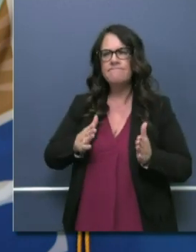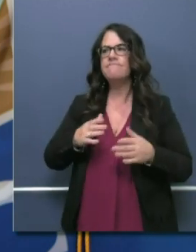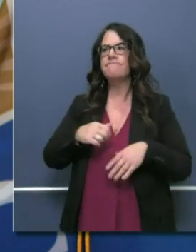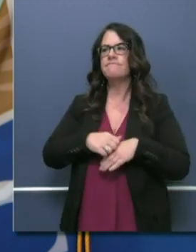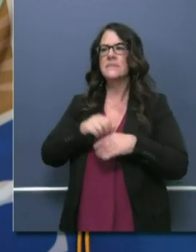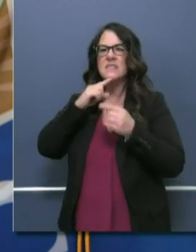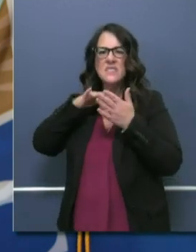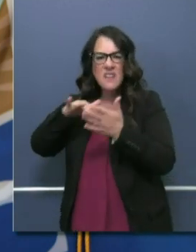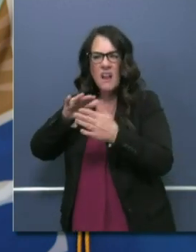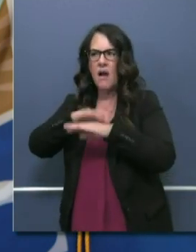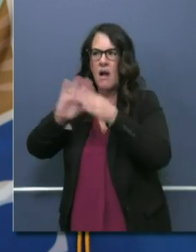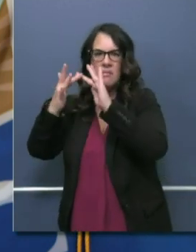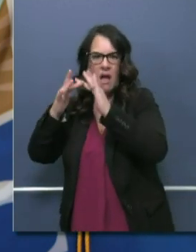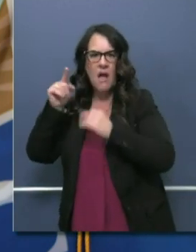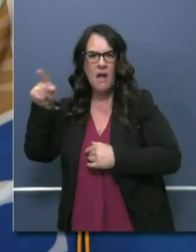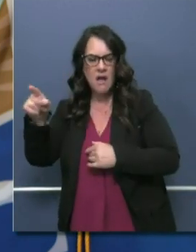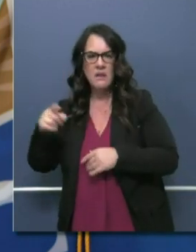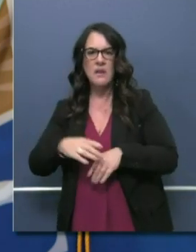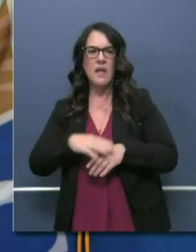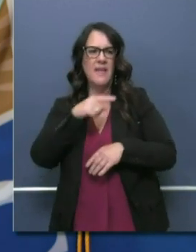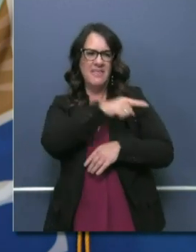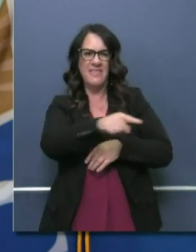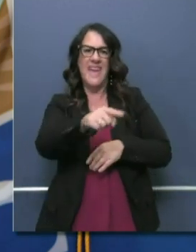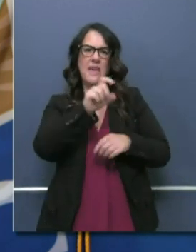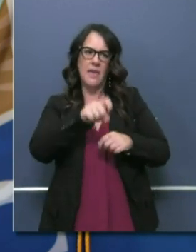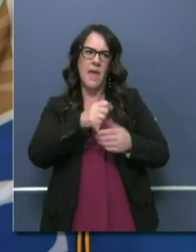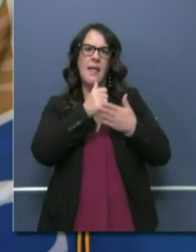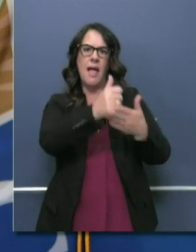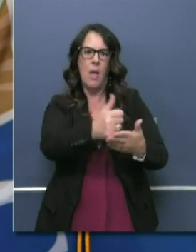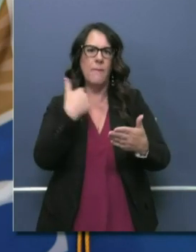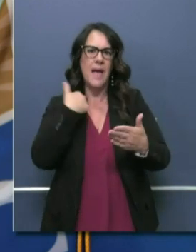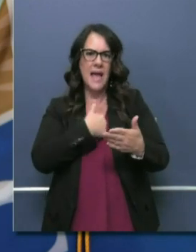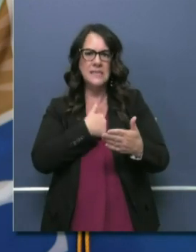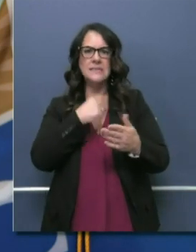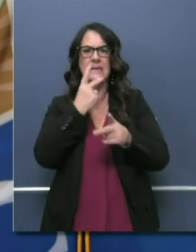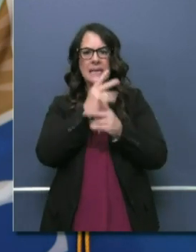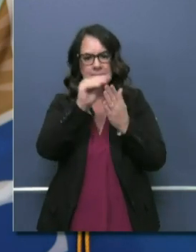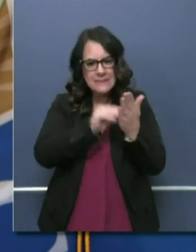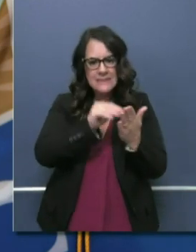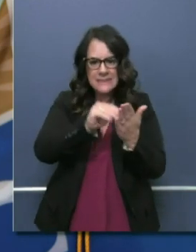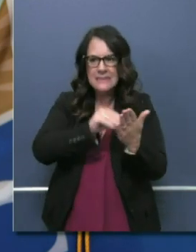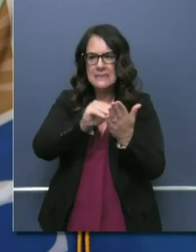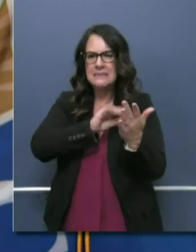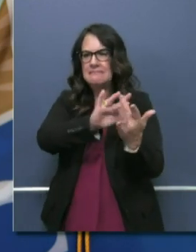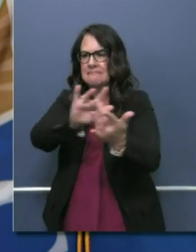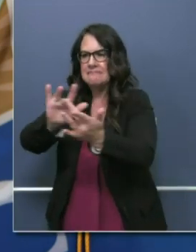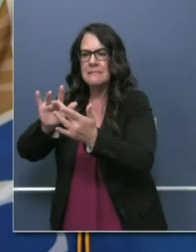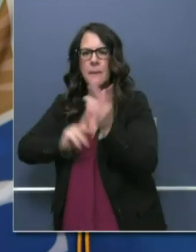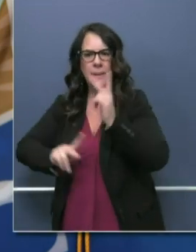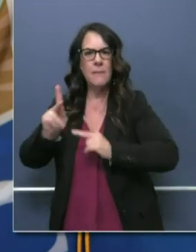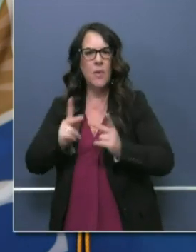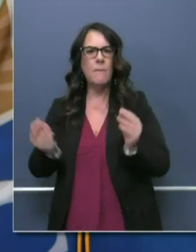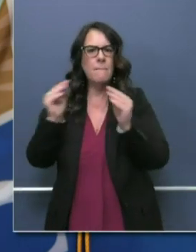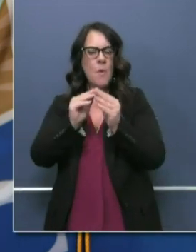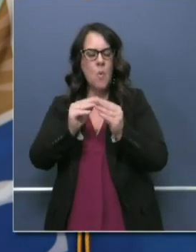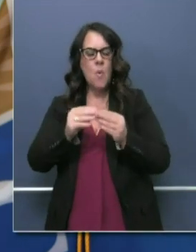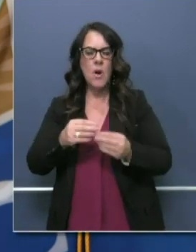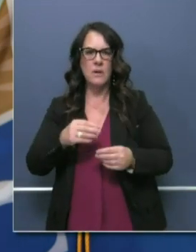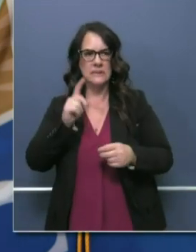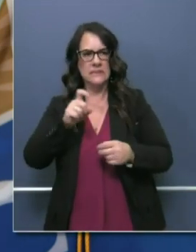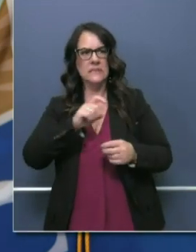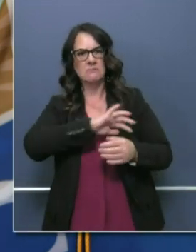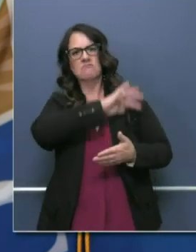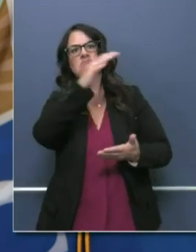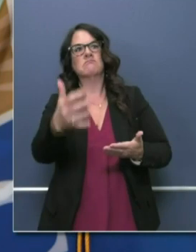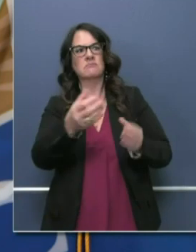believe can adequately be redeployed, at least for that first phase of 10,000. The ability to do so will happen